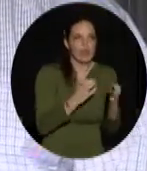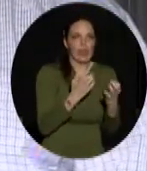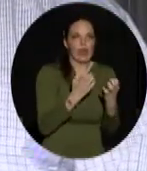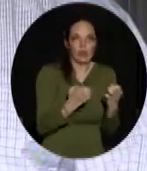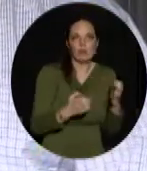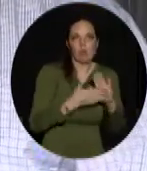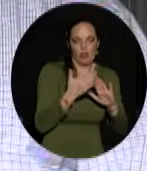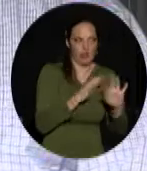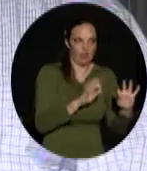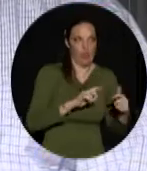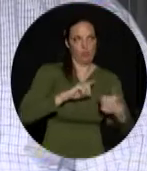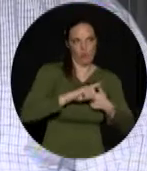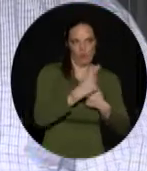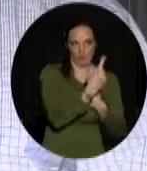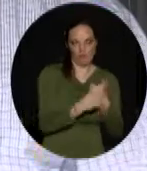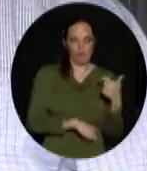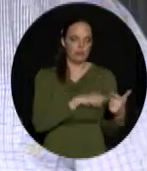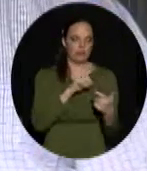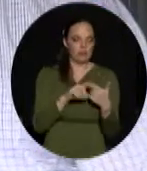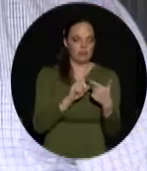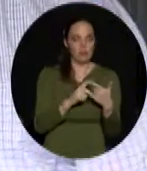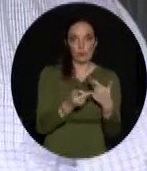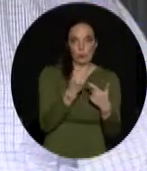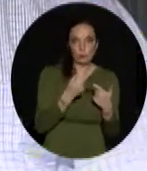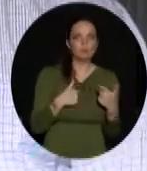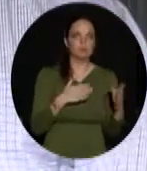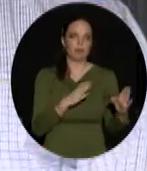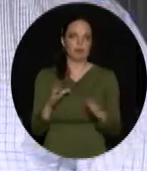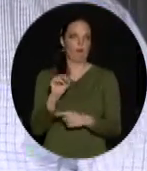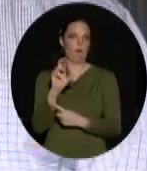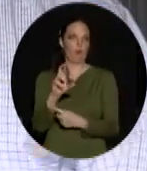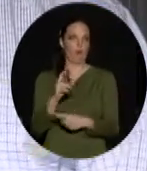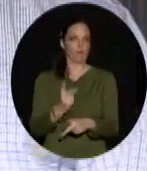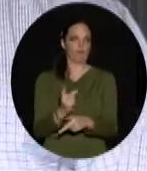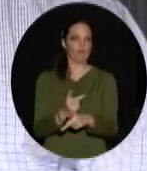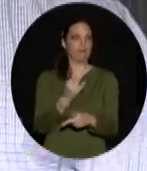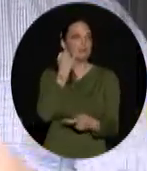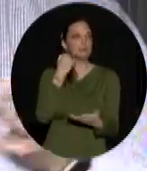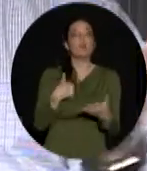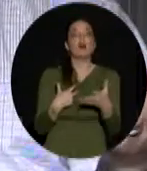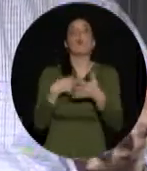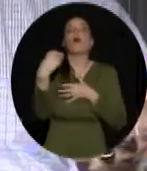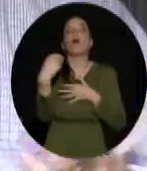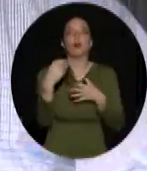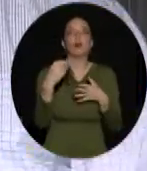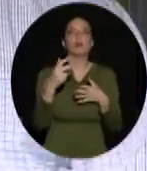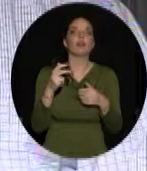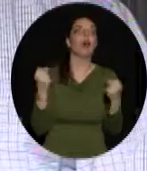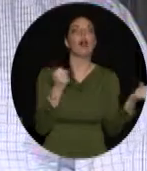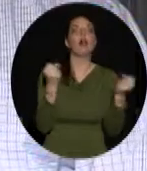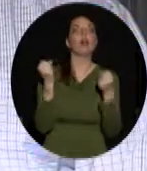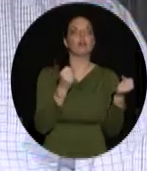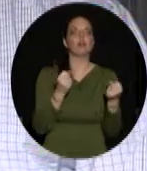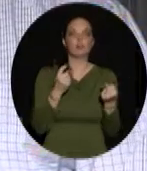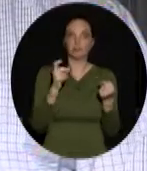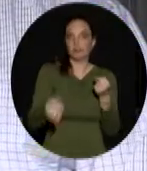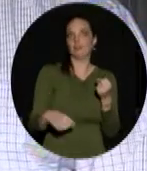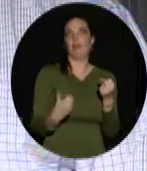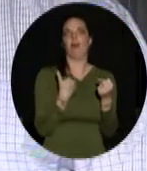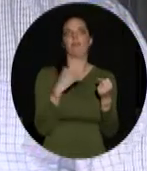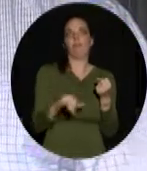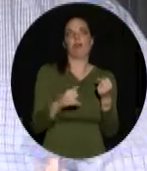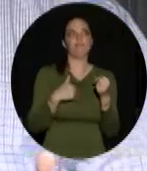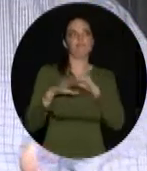a big one, number 1. Number 2, preparing your car in case you're out and about and need to have that